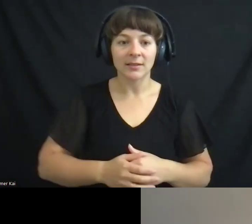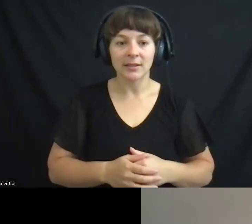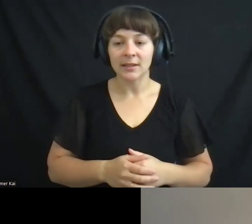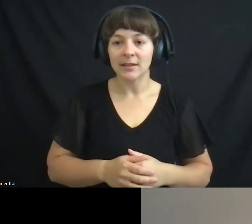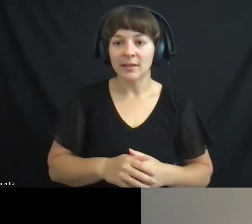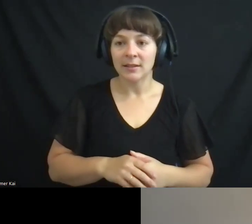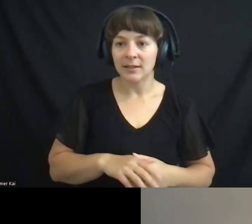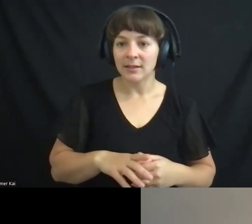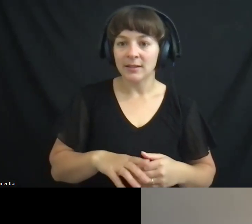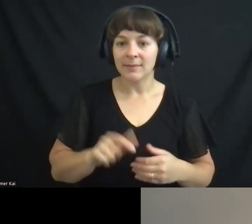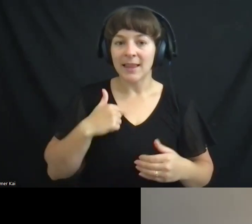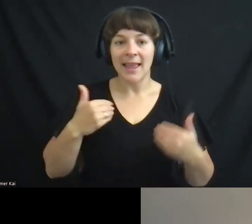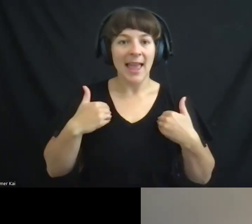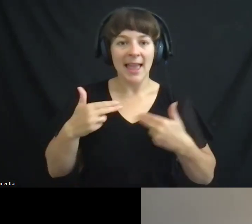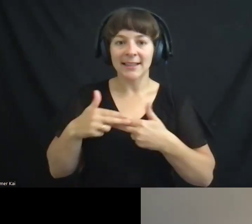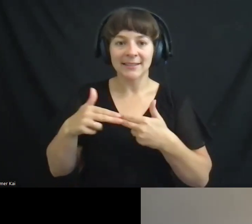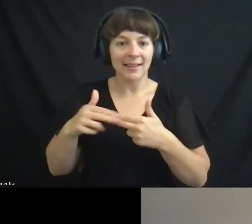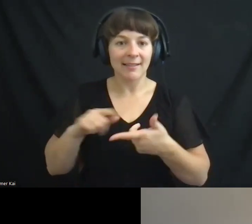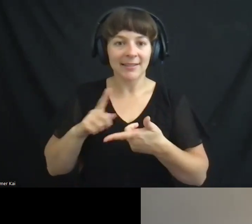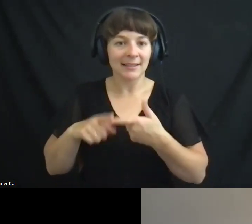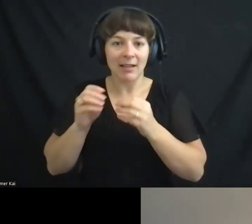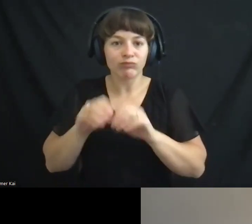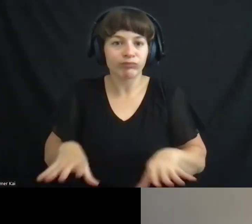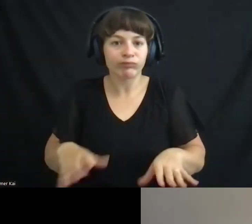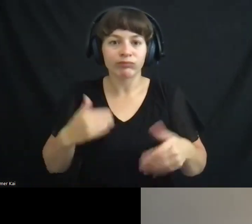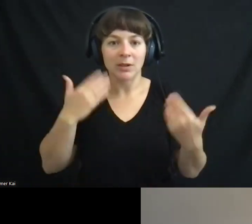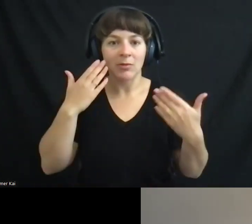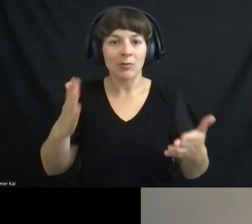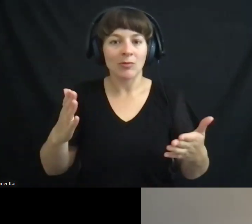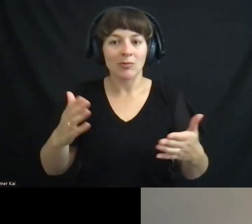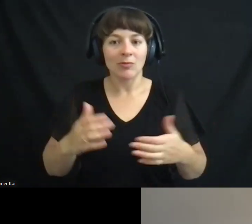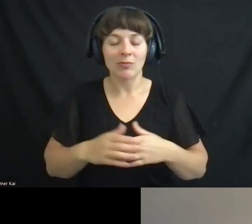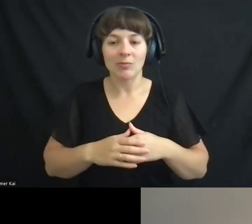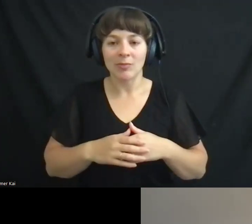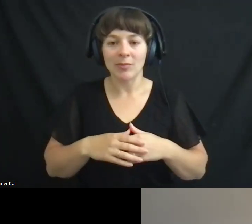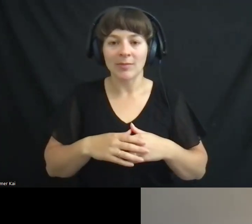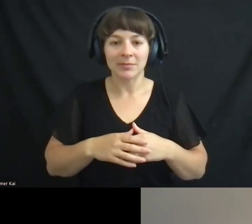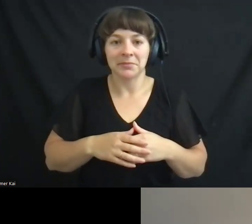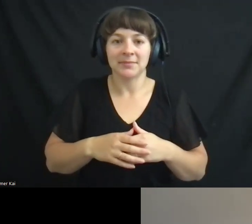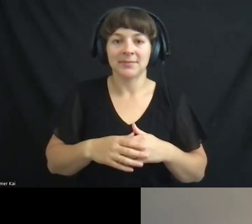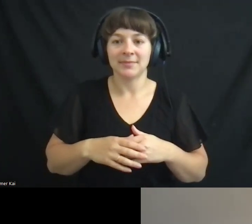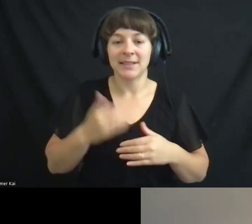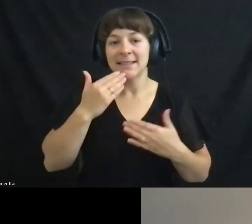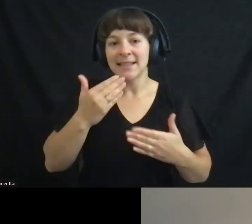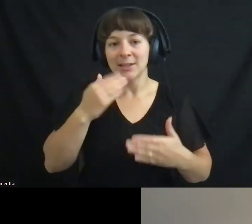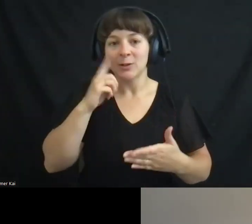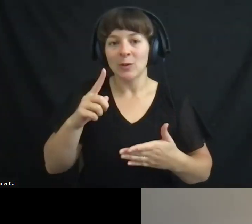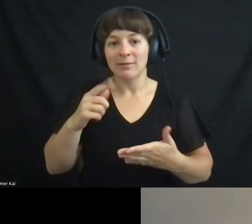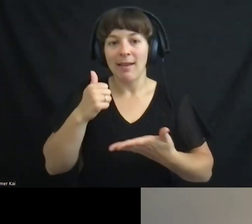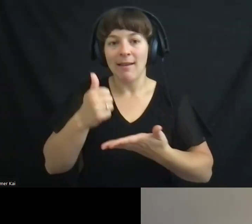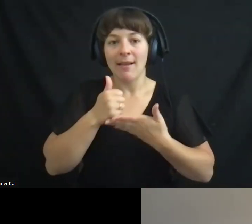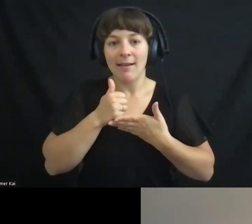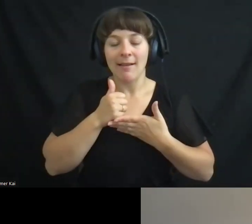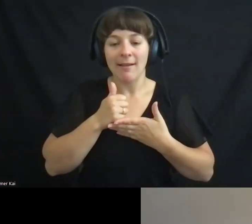I had them up on my computer and they disappeared when I was doing other stuff. So thank you guys.